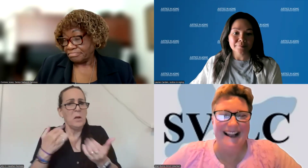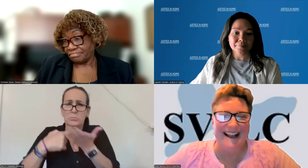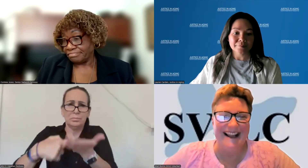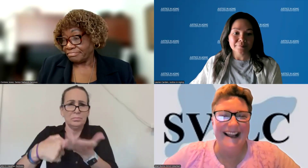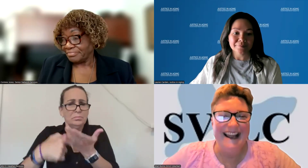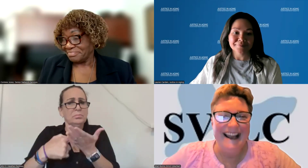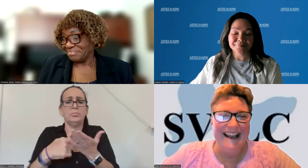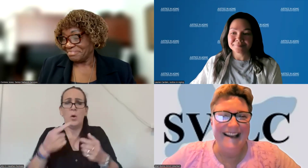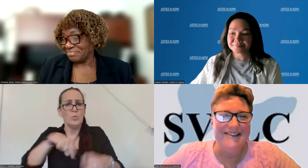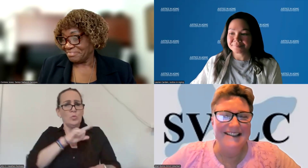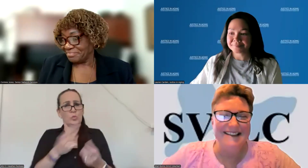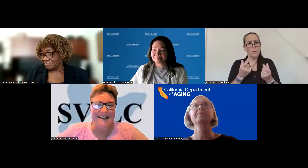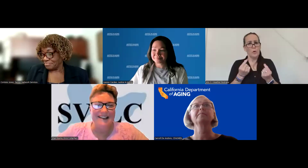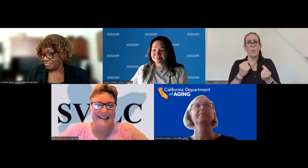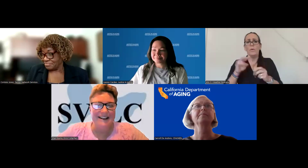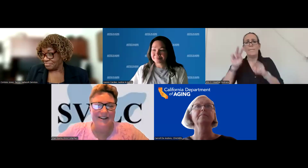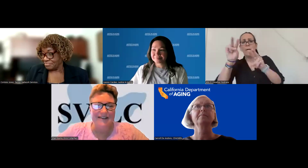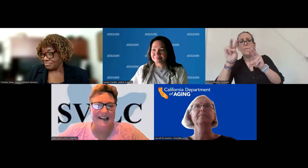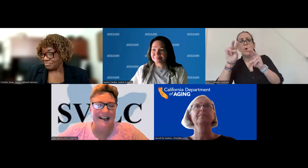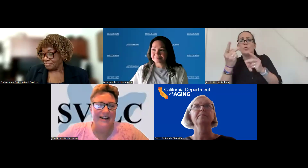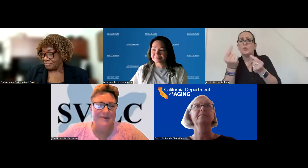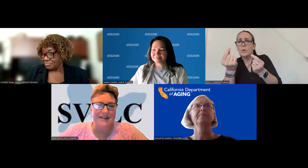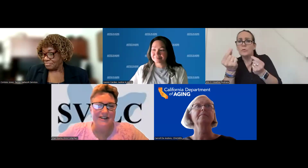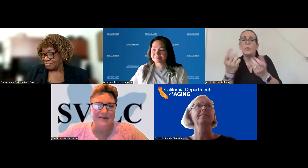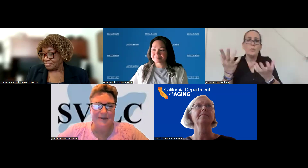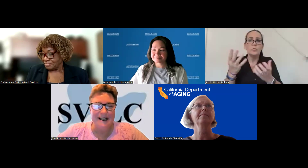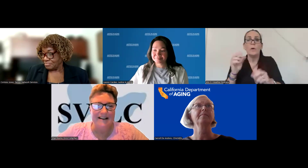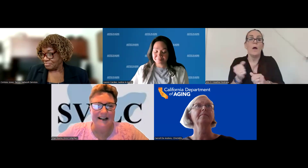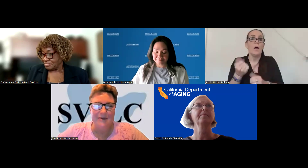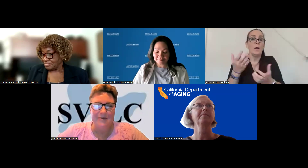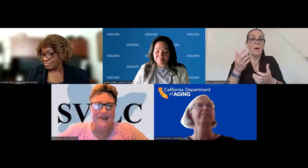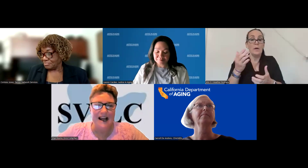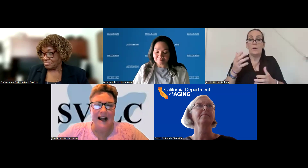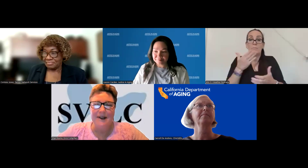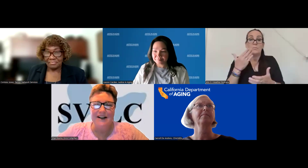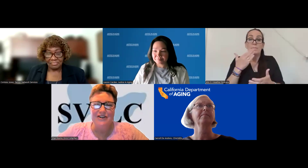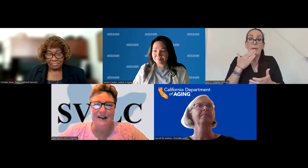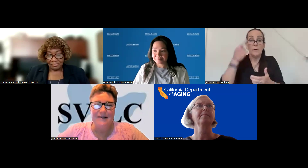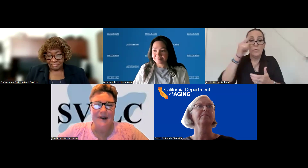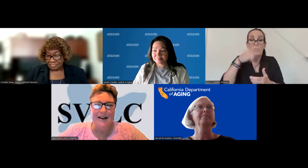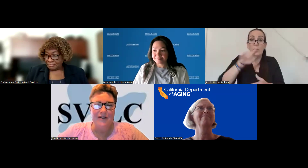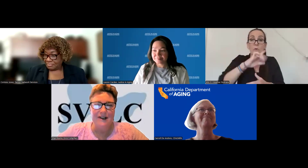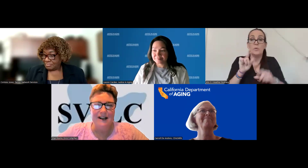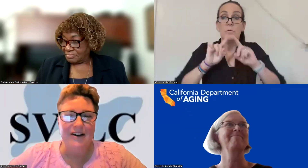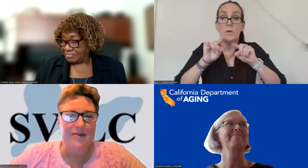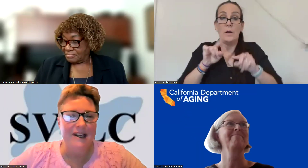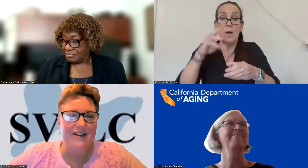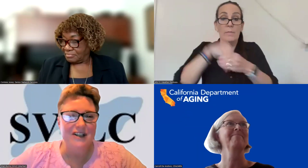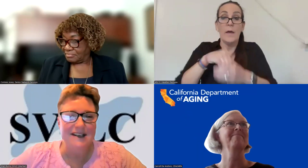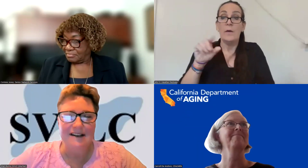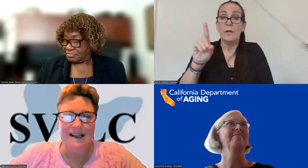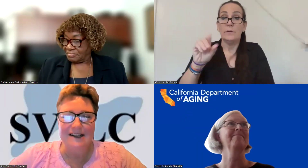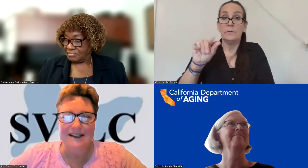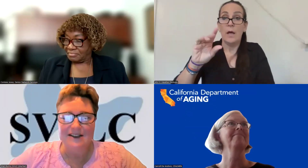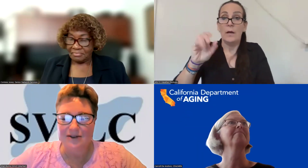move. And it was lovely to hear all of the engagement too from DACLAC members. I'm going to turn it back over to Carol, because